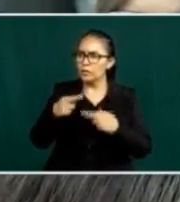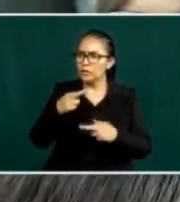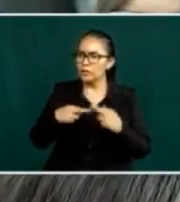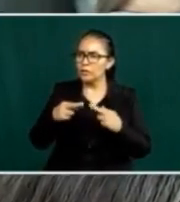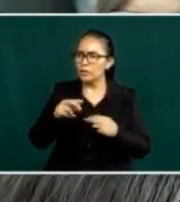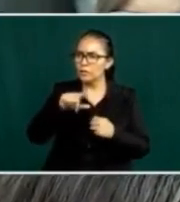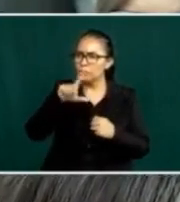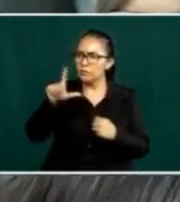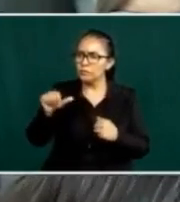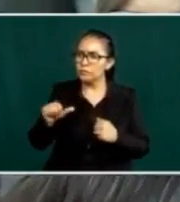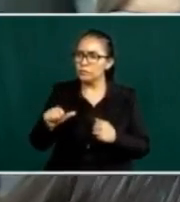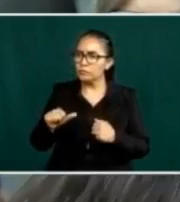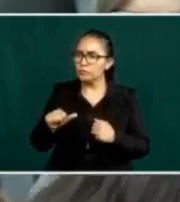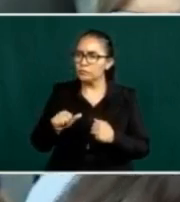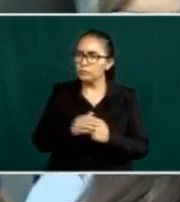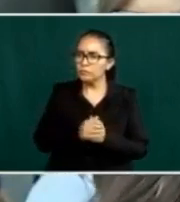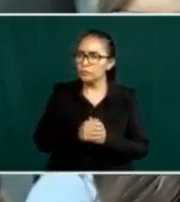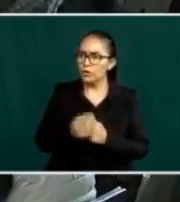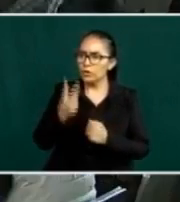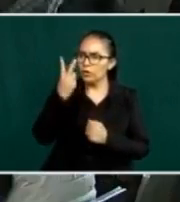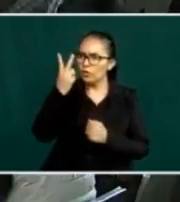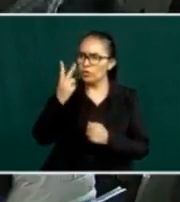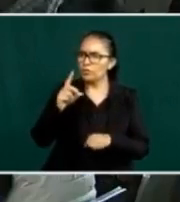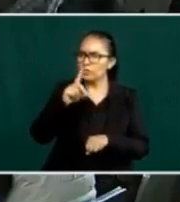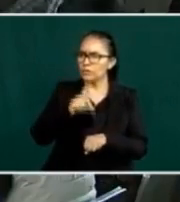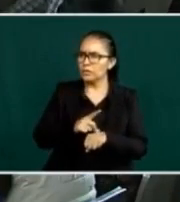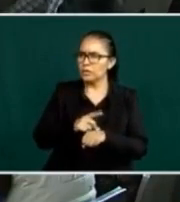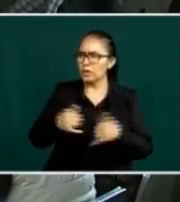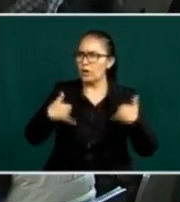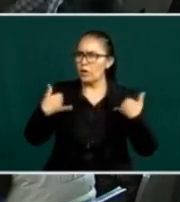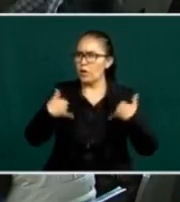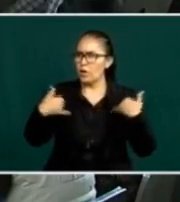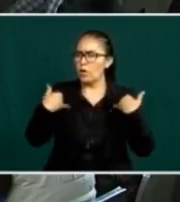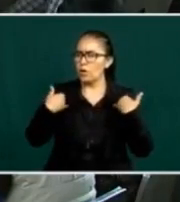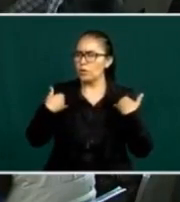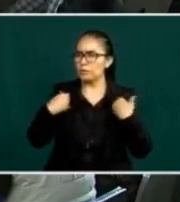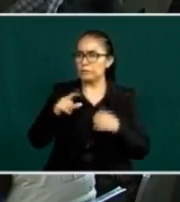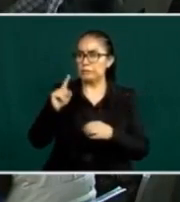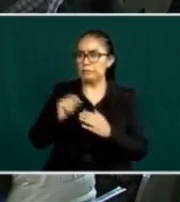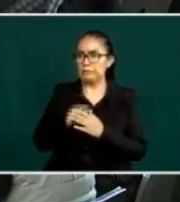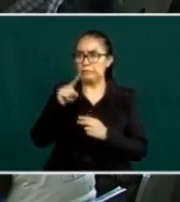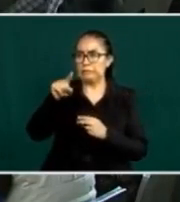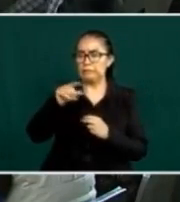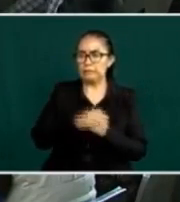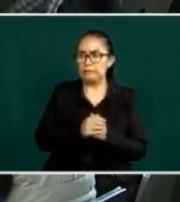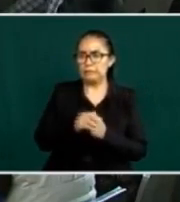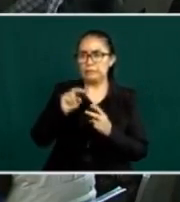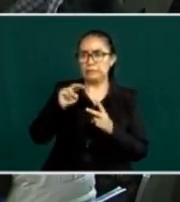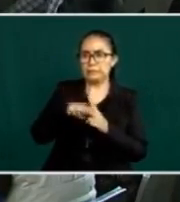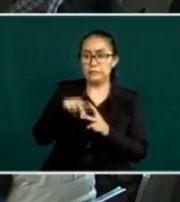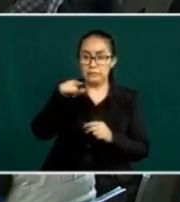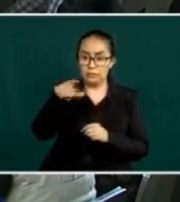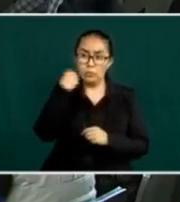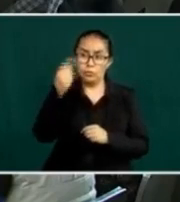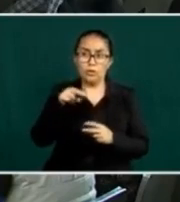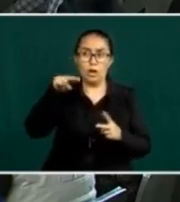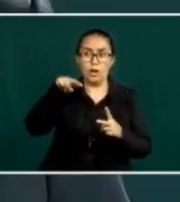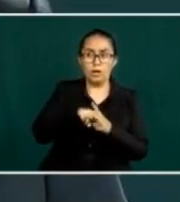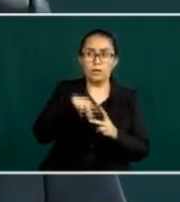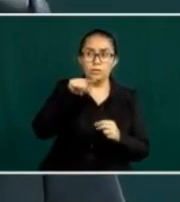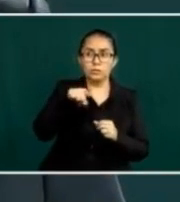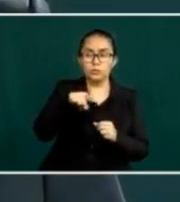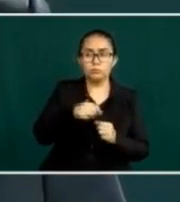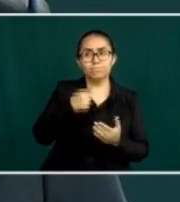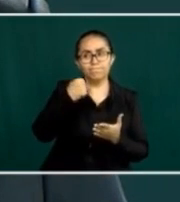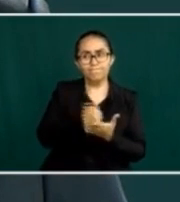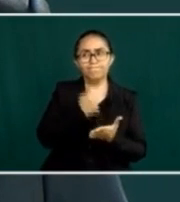And they told him, come back within 15 days. And then within a few days, he was threatened that they were going to go kill